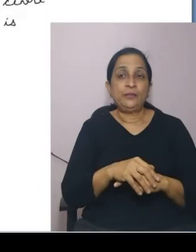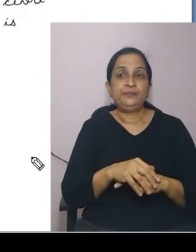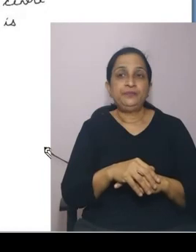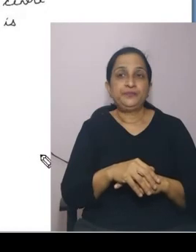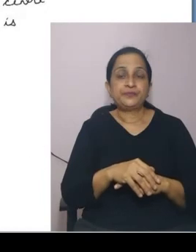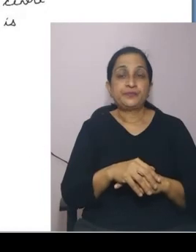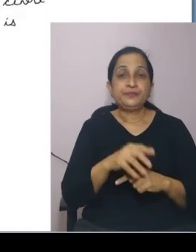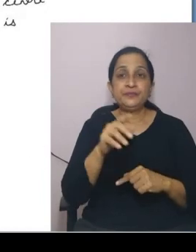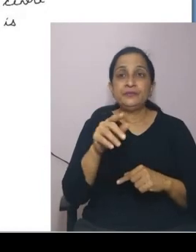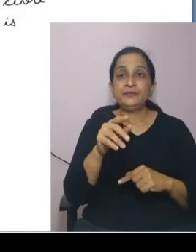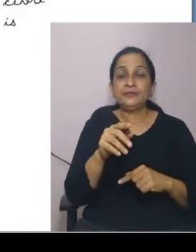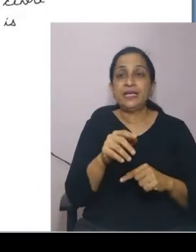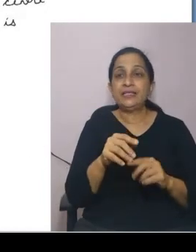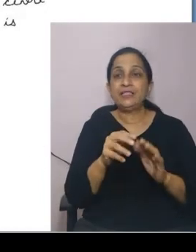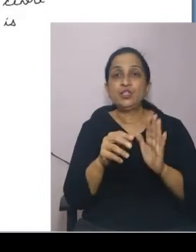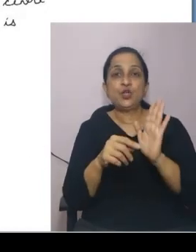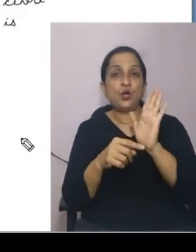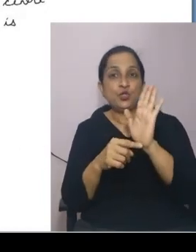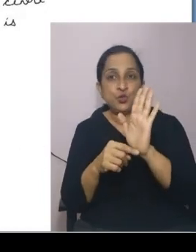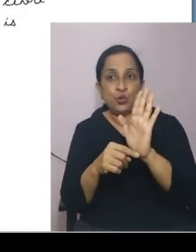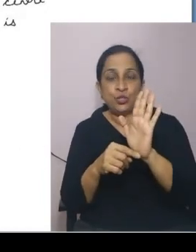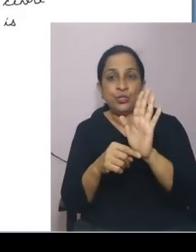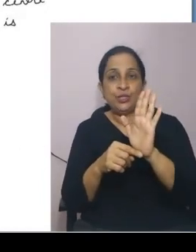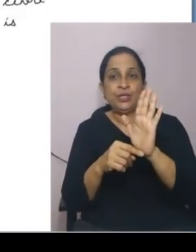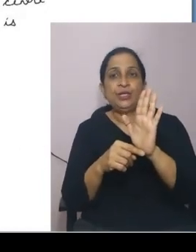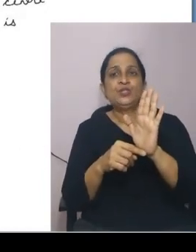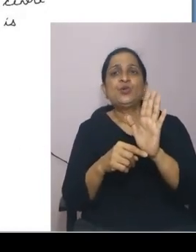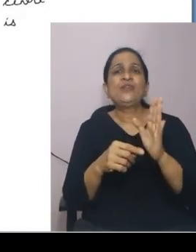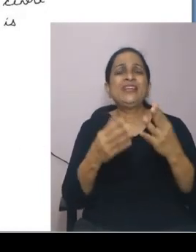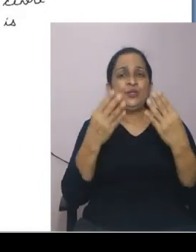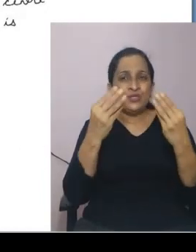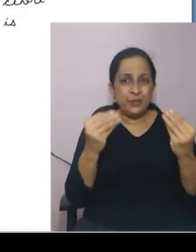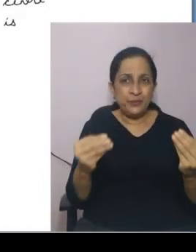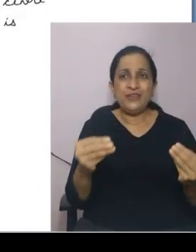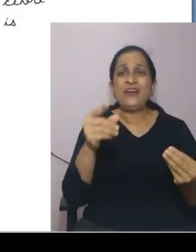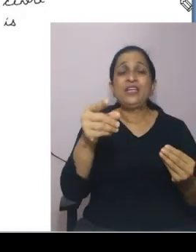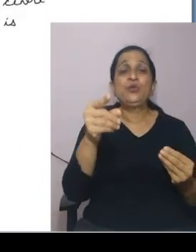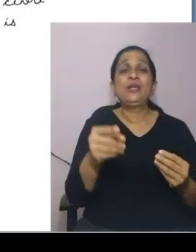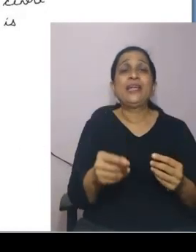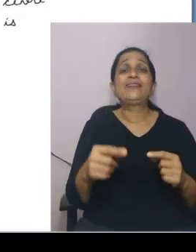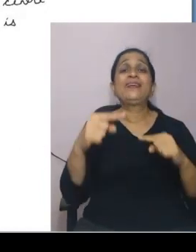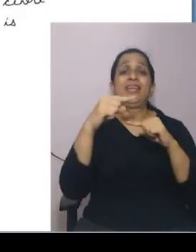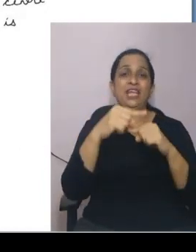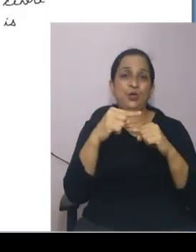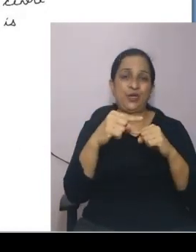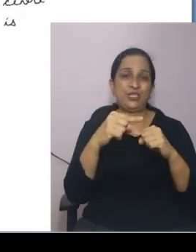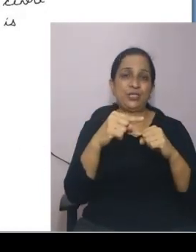okay. So when you simplify, you will get the step of an equation.